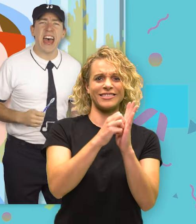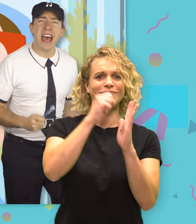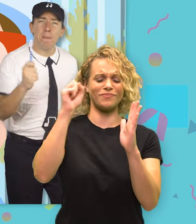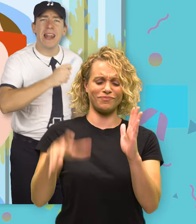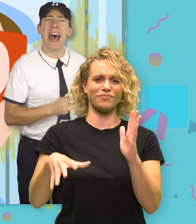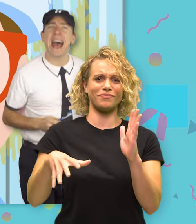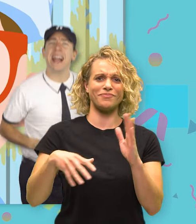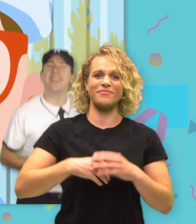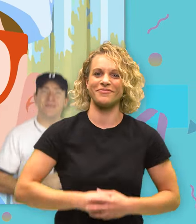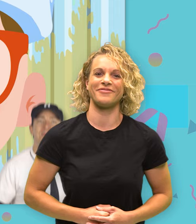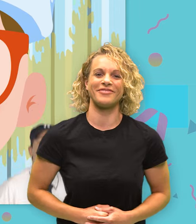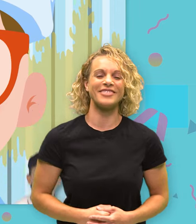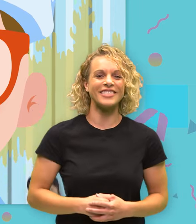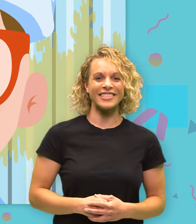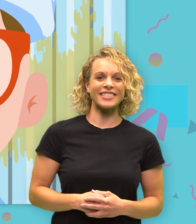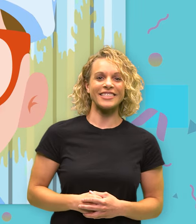all that plaque.